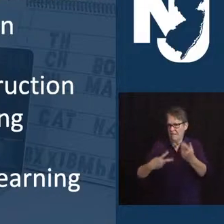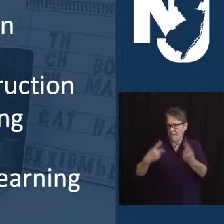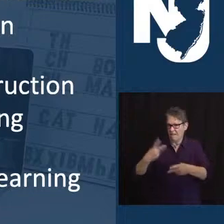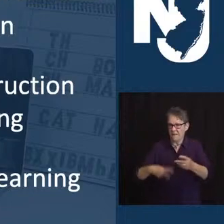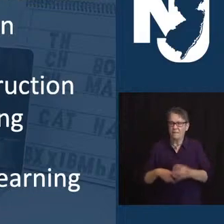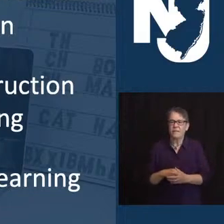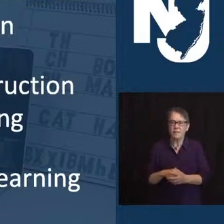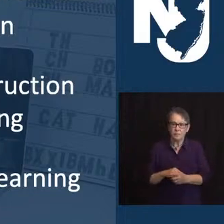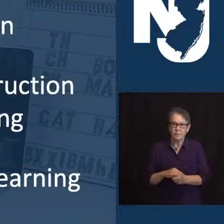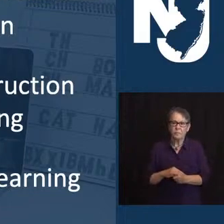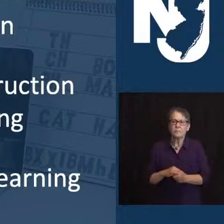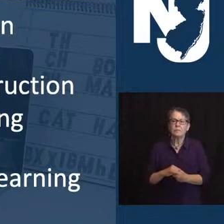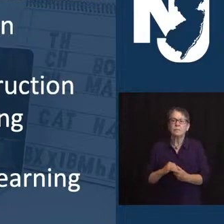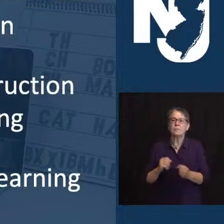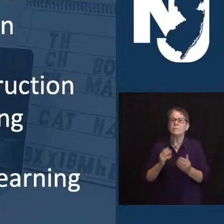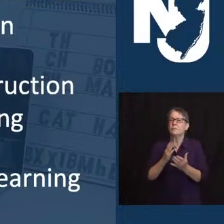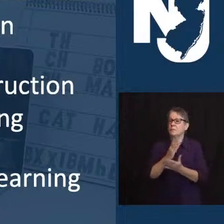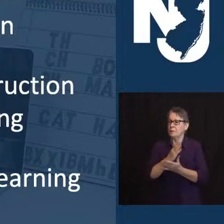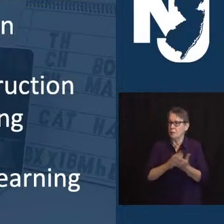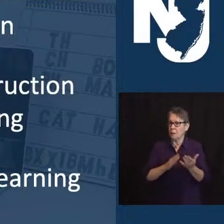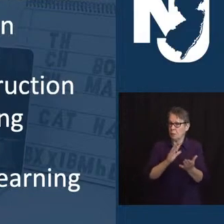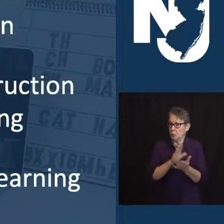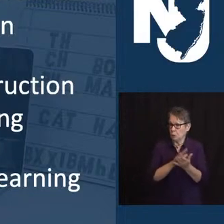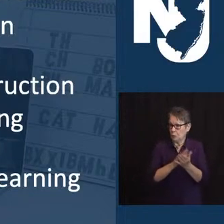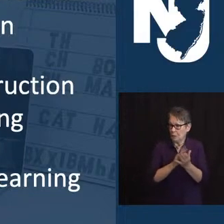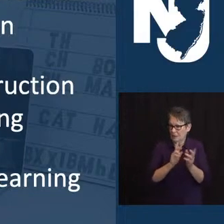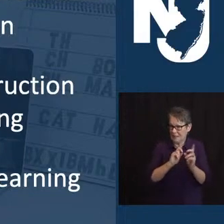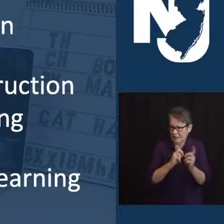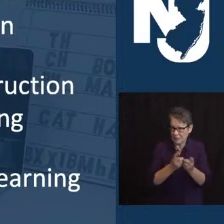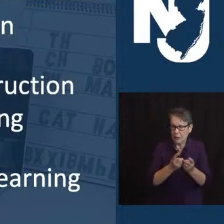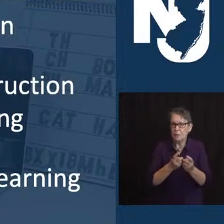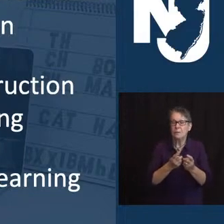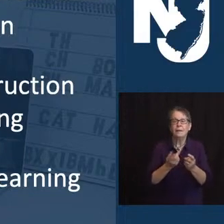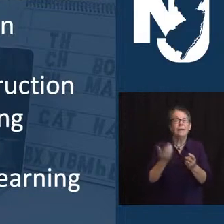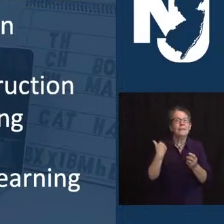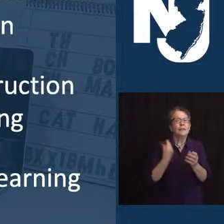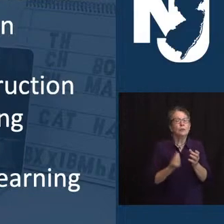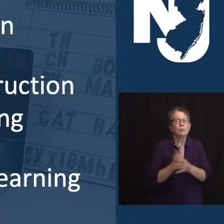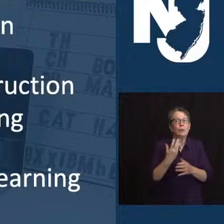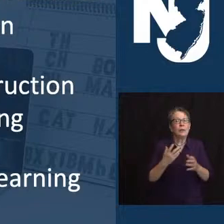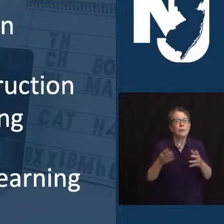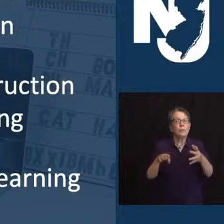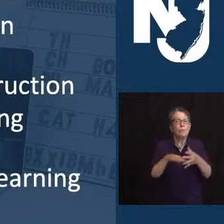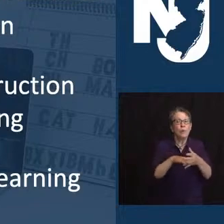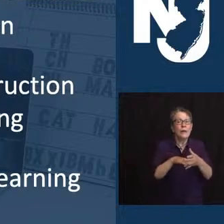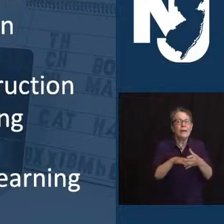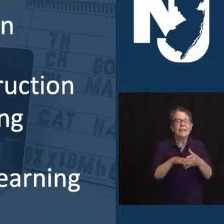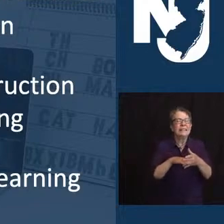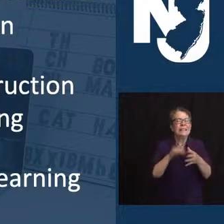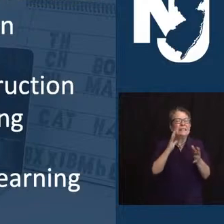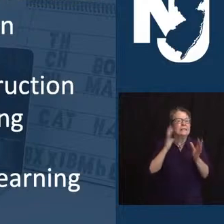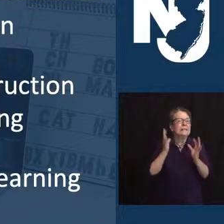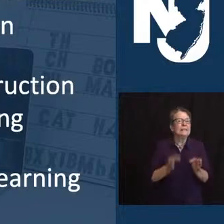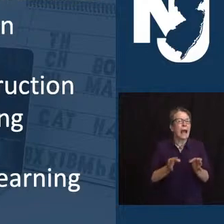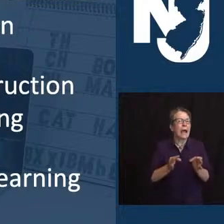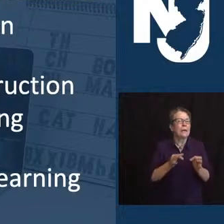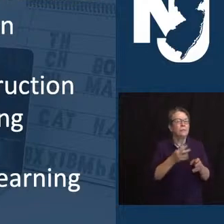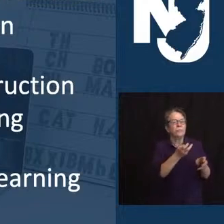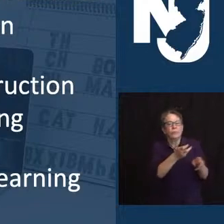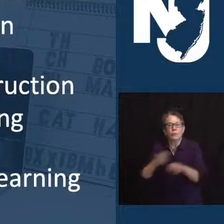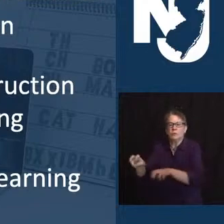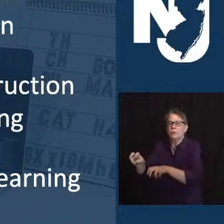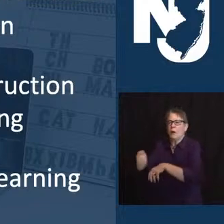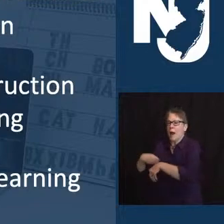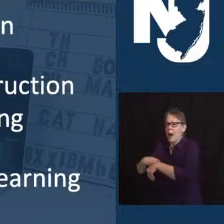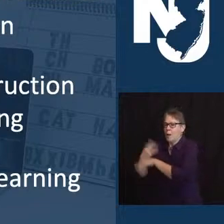reopened coming out of spring break last week in either a hybrid or all remote stance out of precaution, and who are now